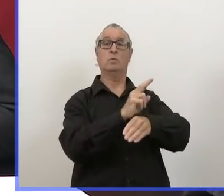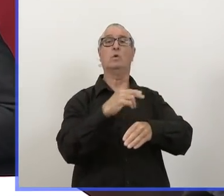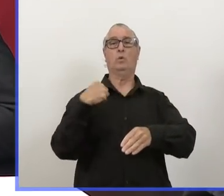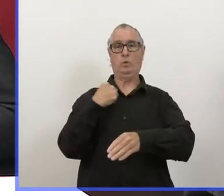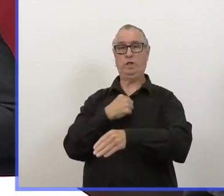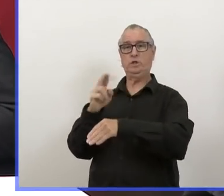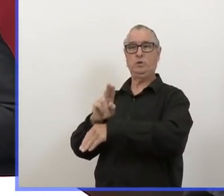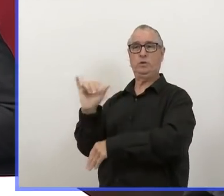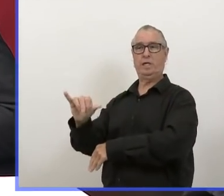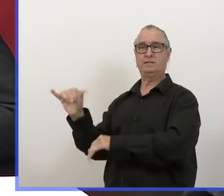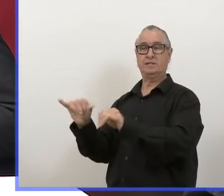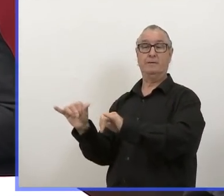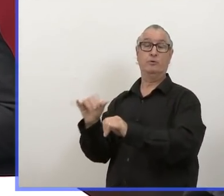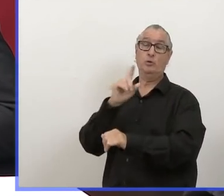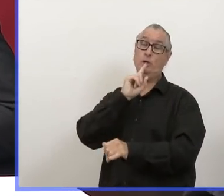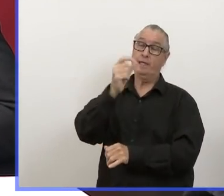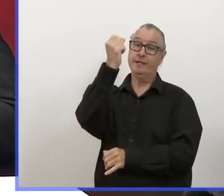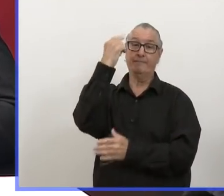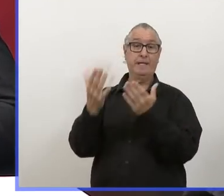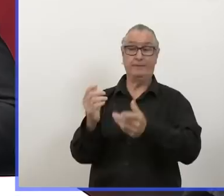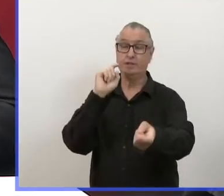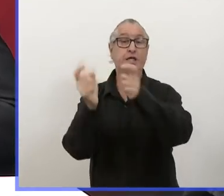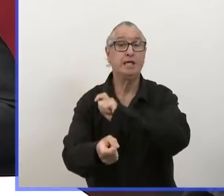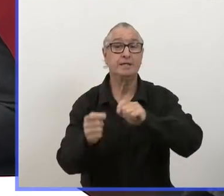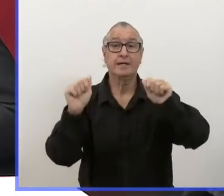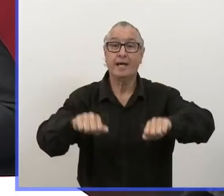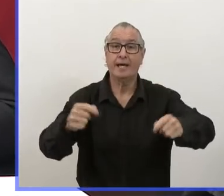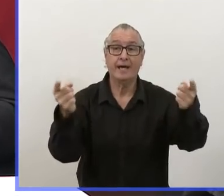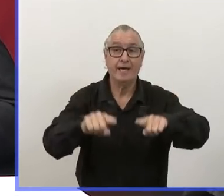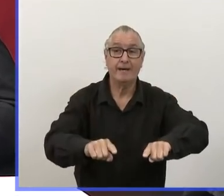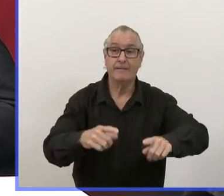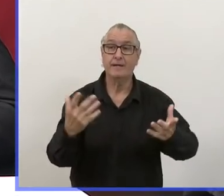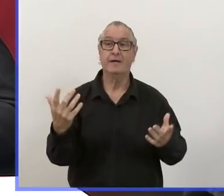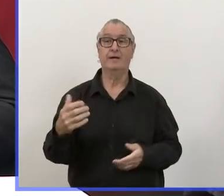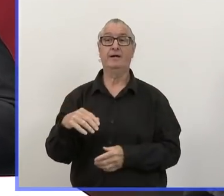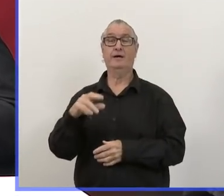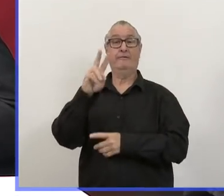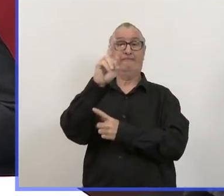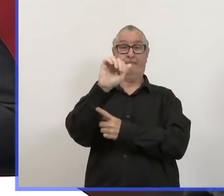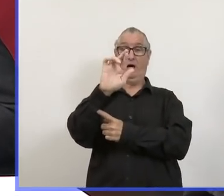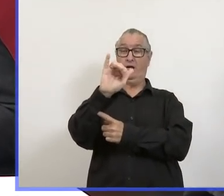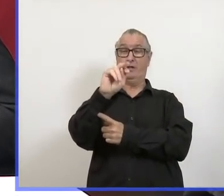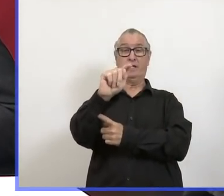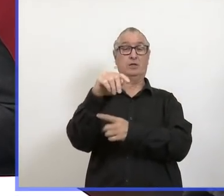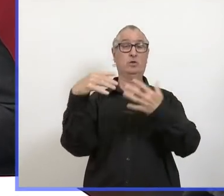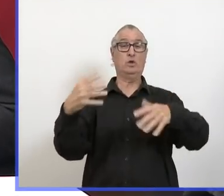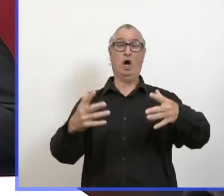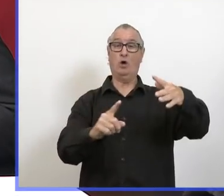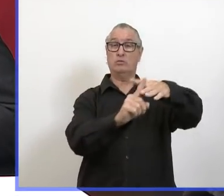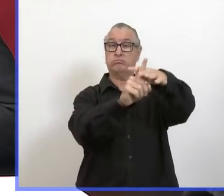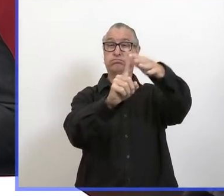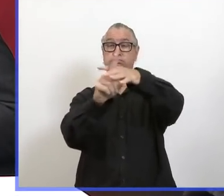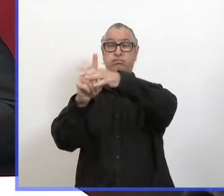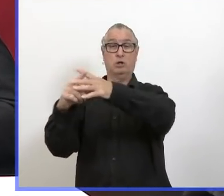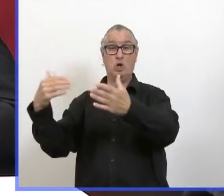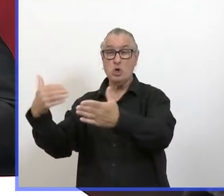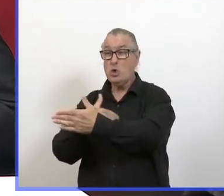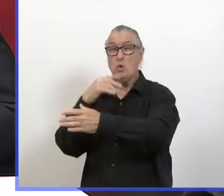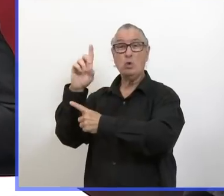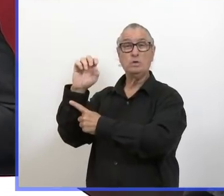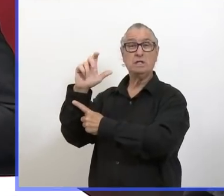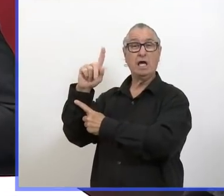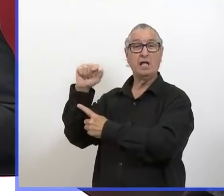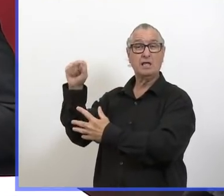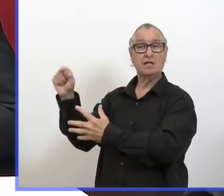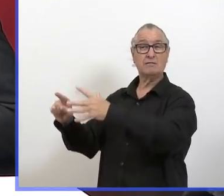with a variants coming or they're already here, the dominant strain is, let's say, the UK variant right now. In a